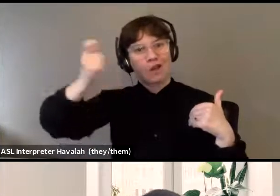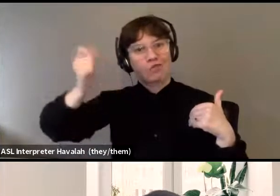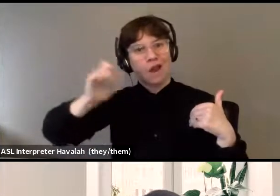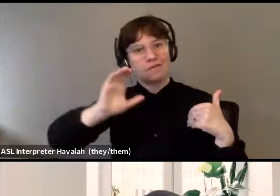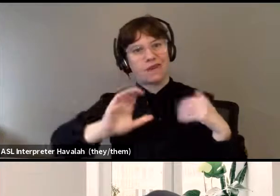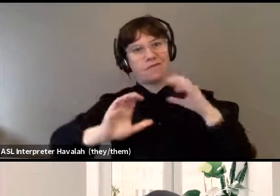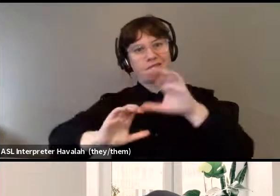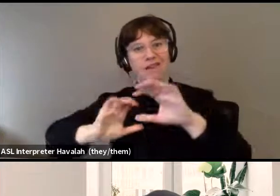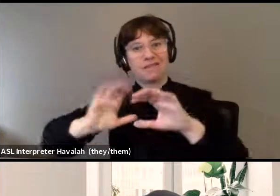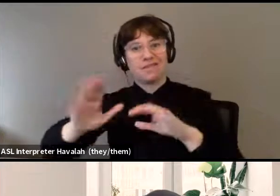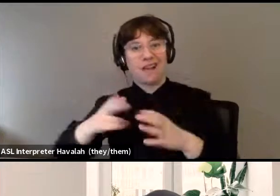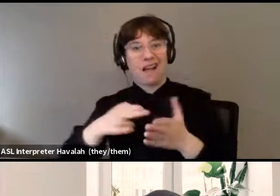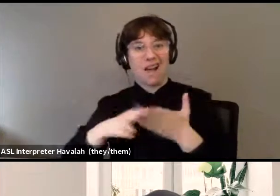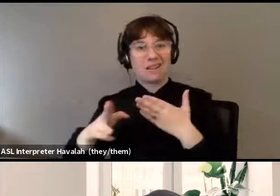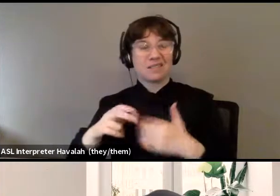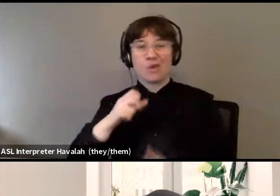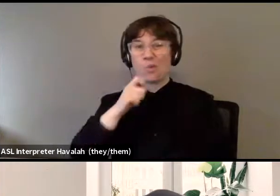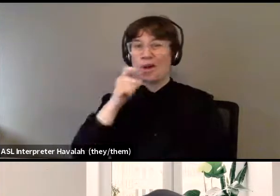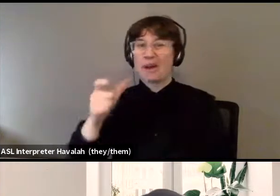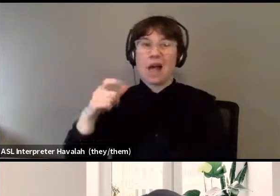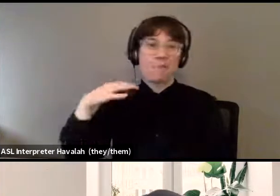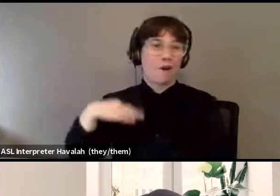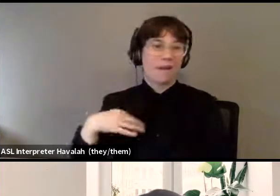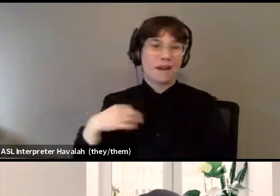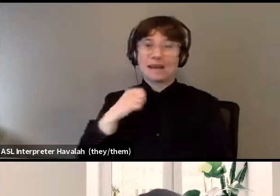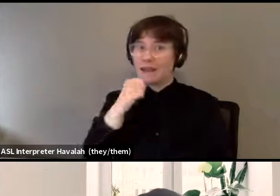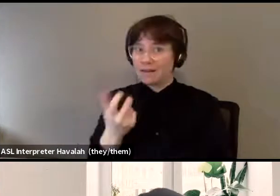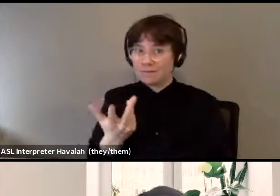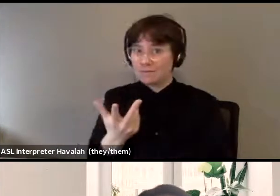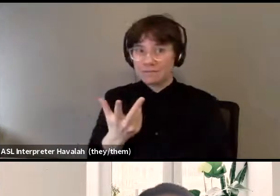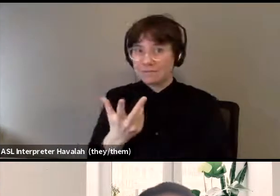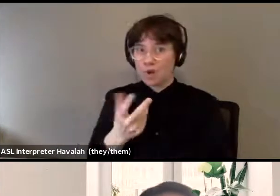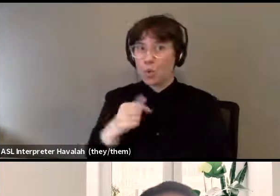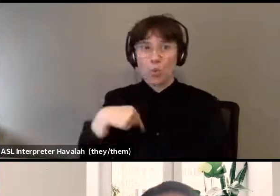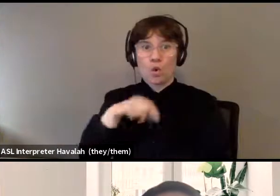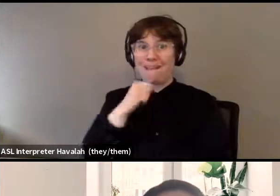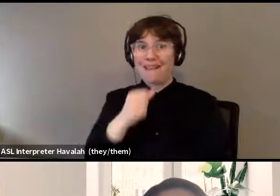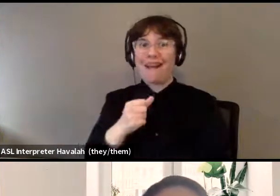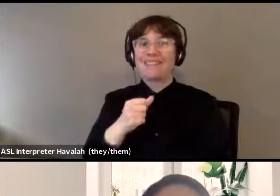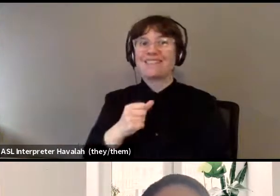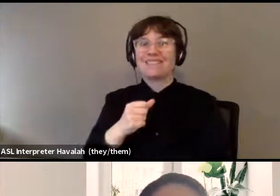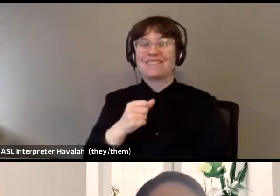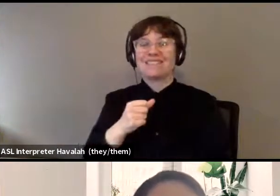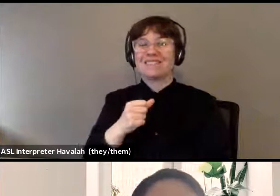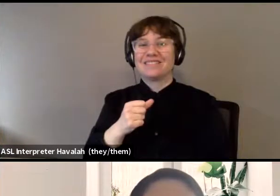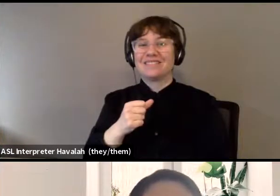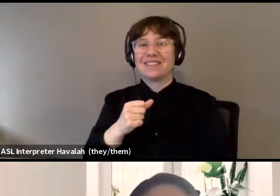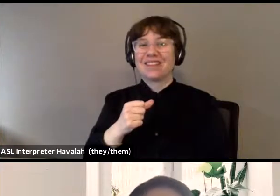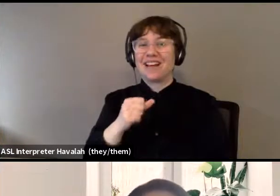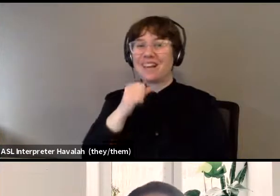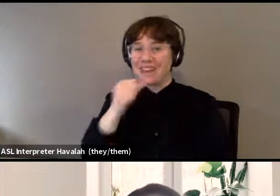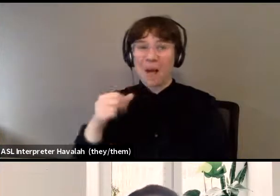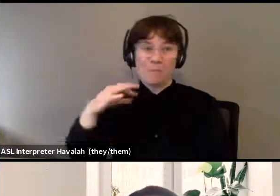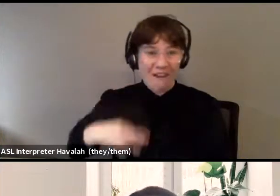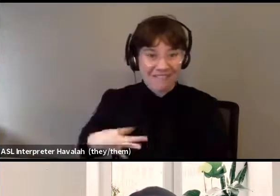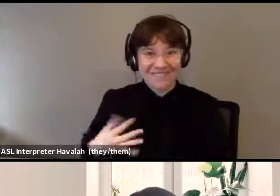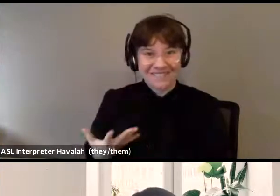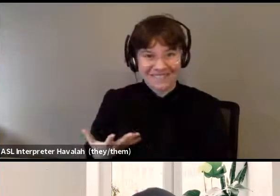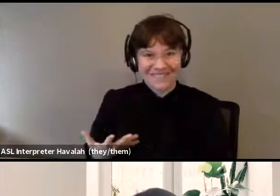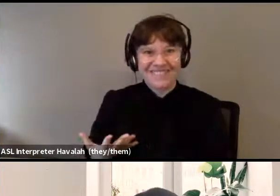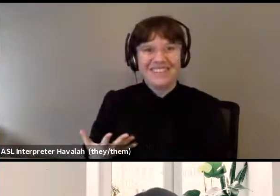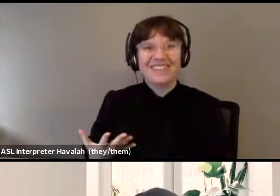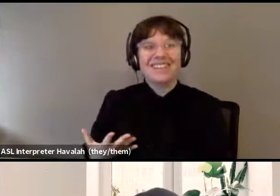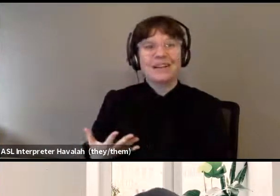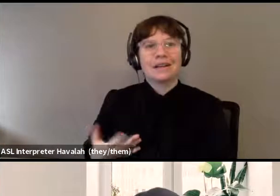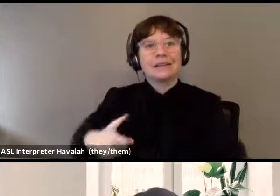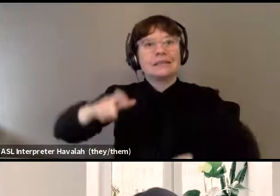you this, we are not a nonprofit organization, not even a little, not even at all. And timing is